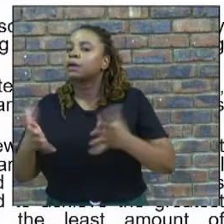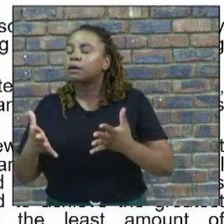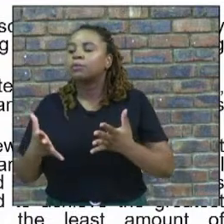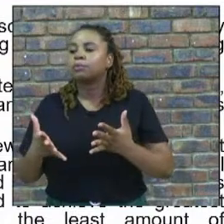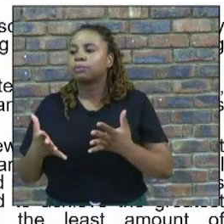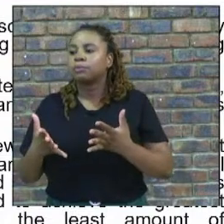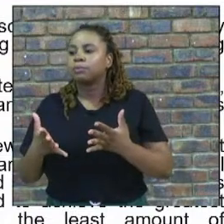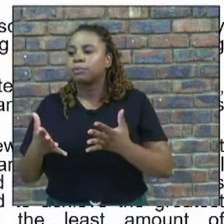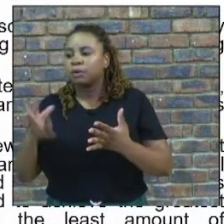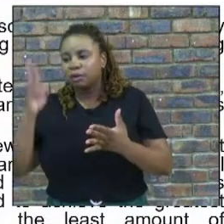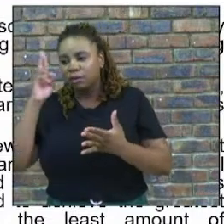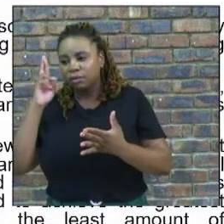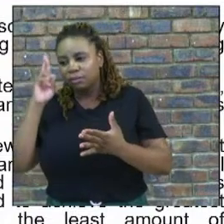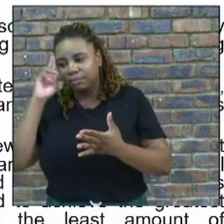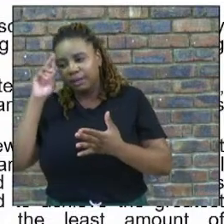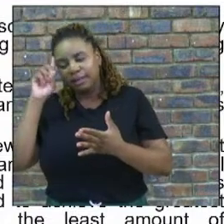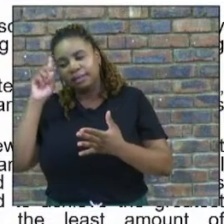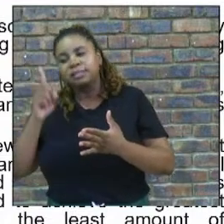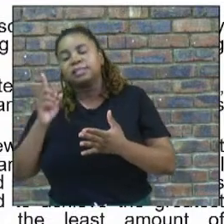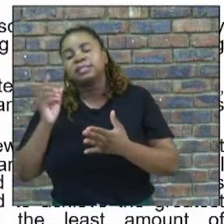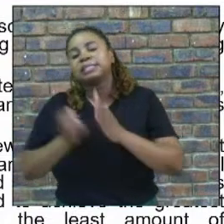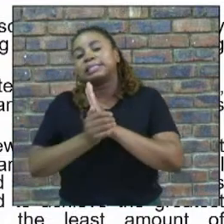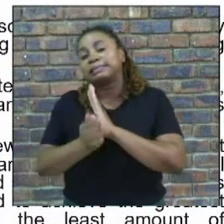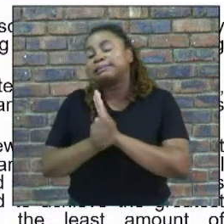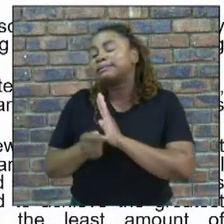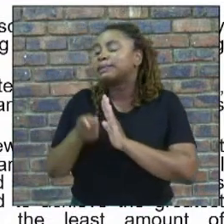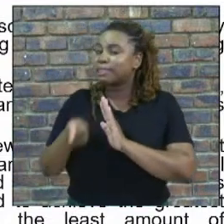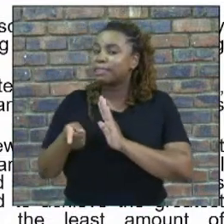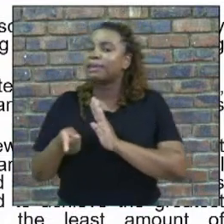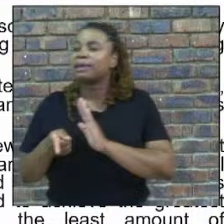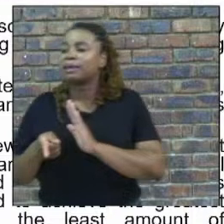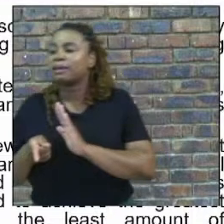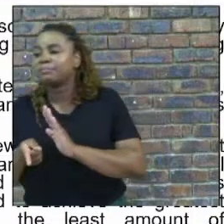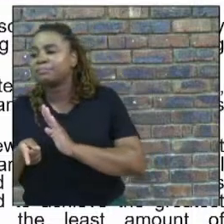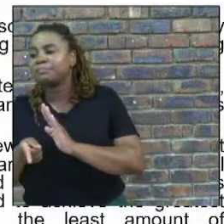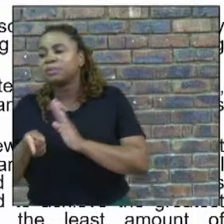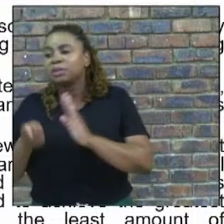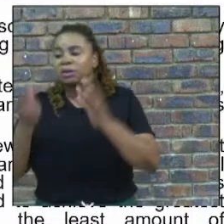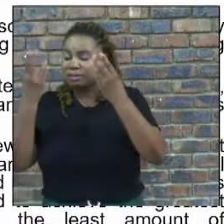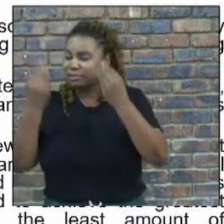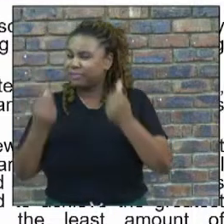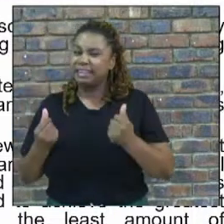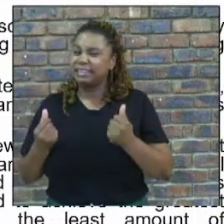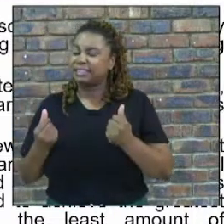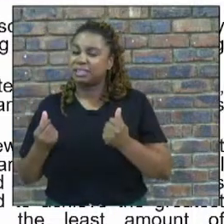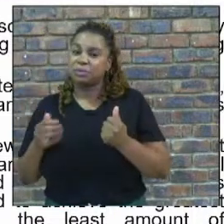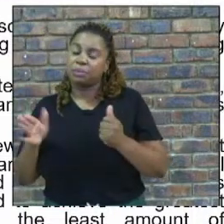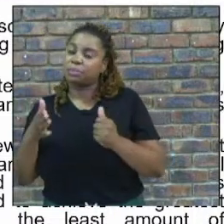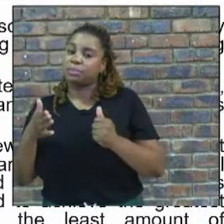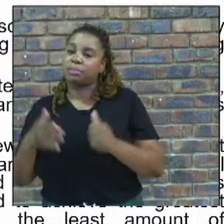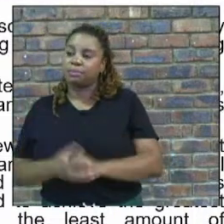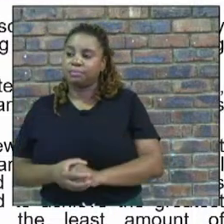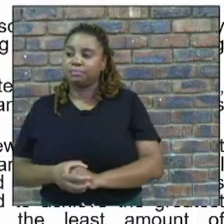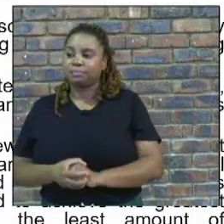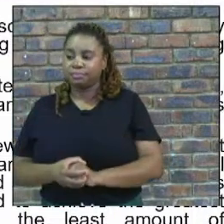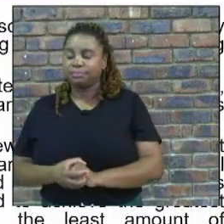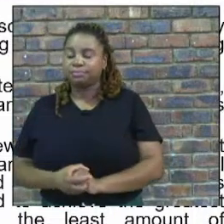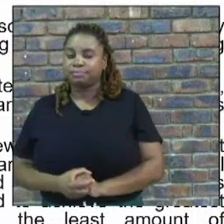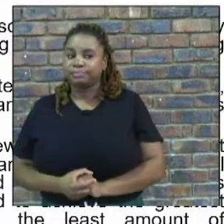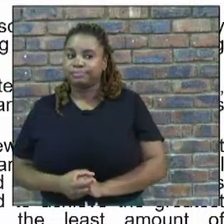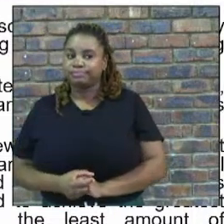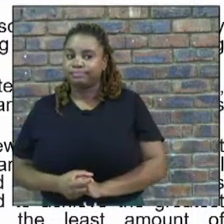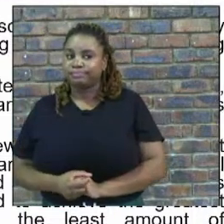be a solution that says, should you be viable, this, this is how we can assist in terms